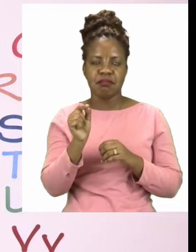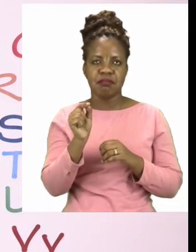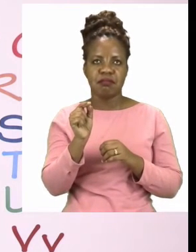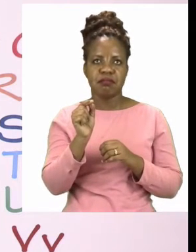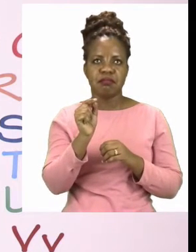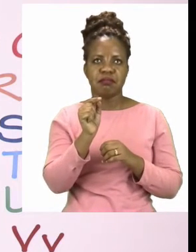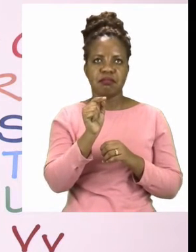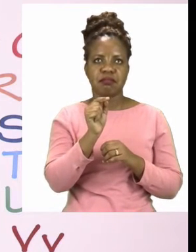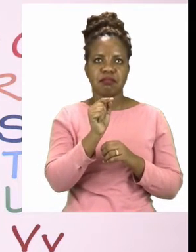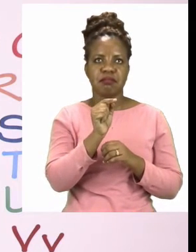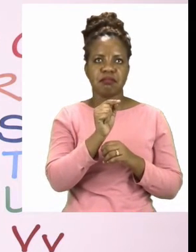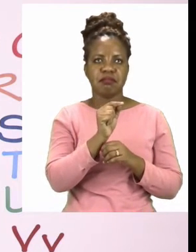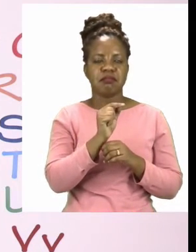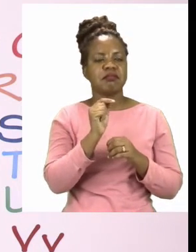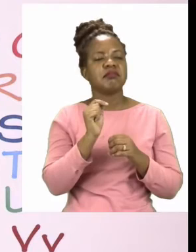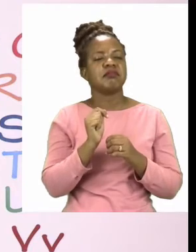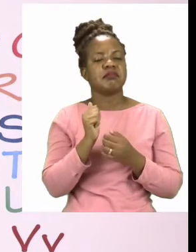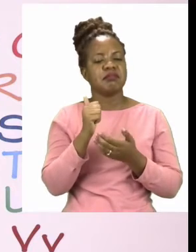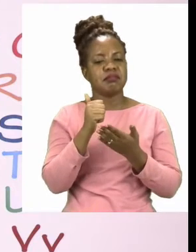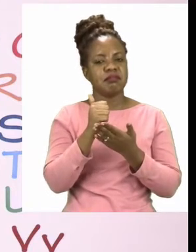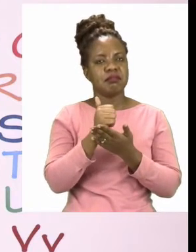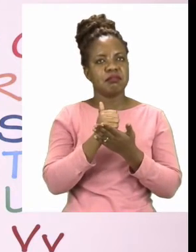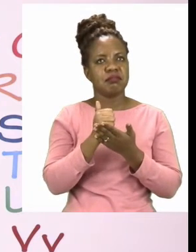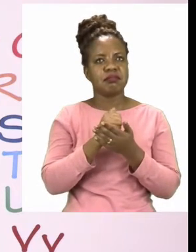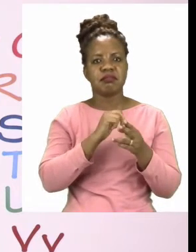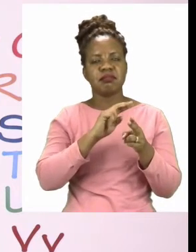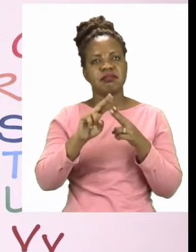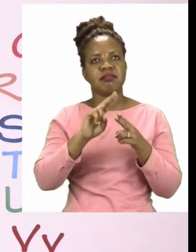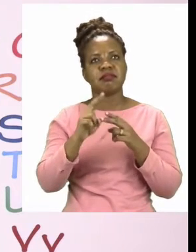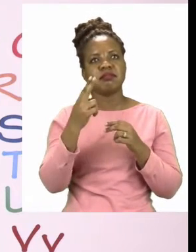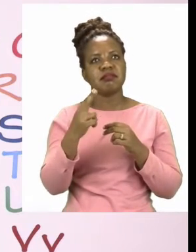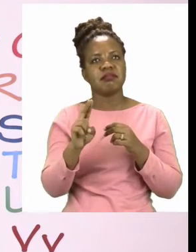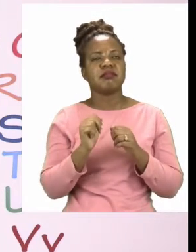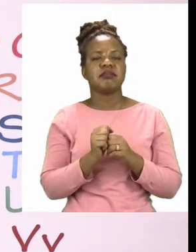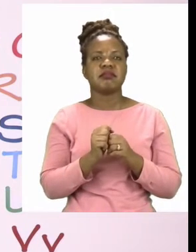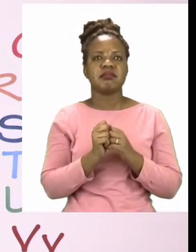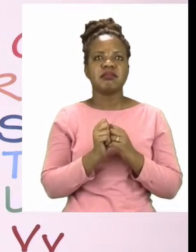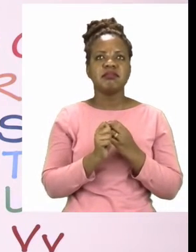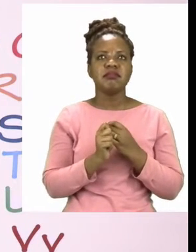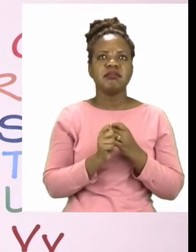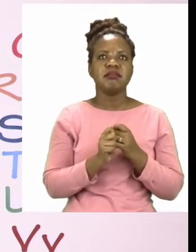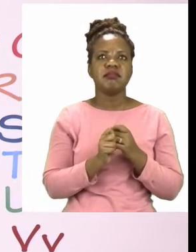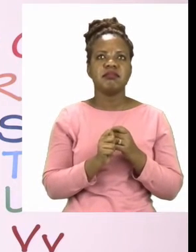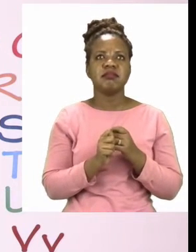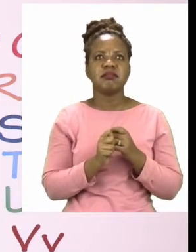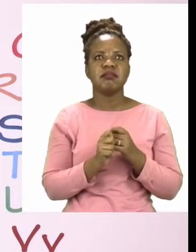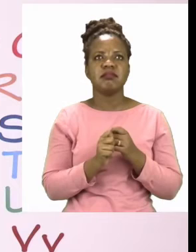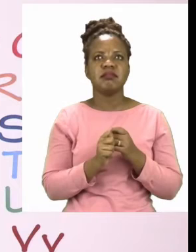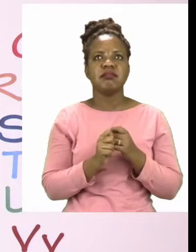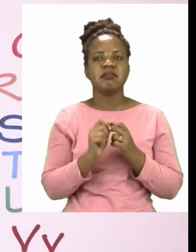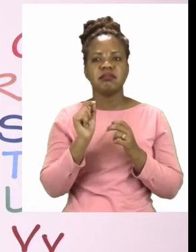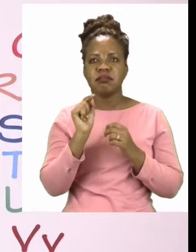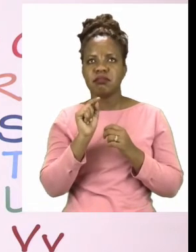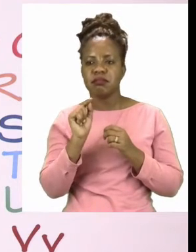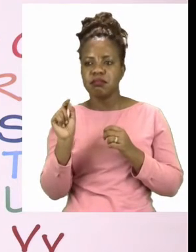Remember to circle nice and neat. Don't rush and take your time. So I want you to remember to